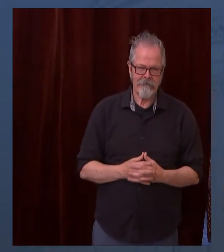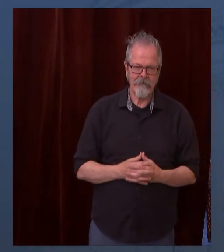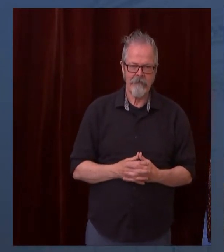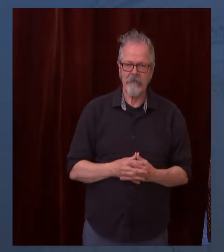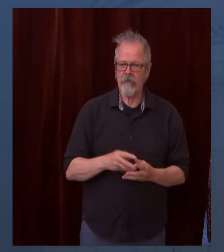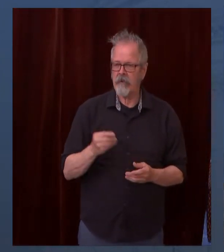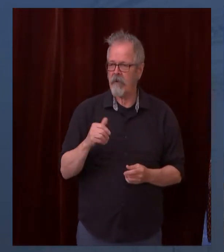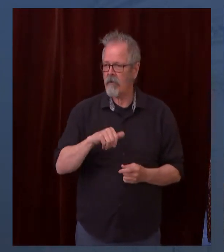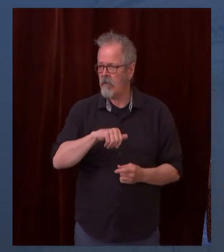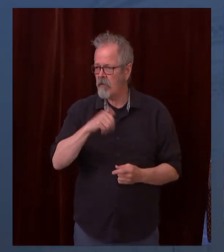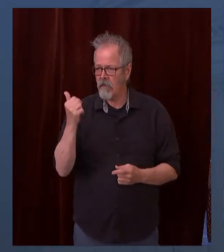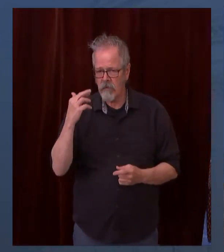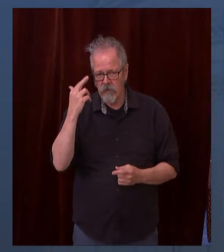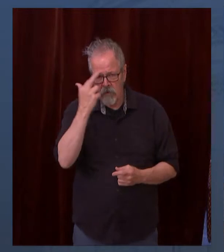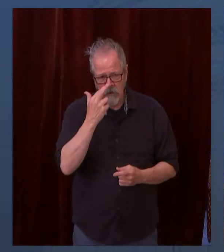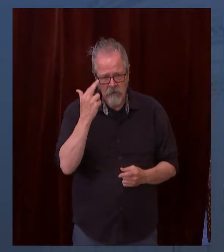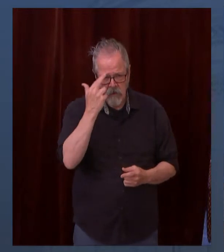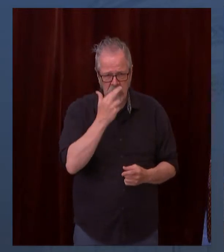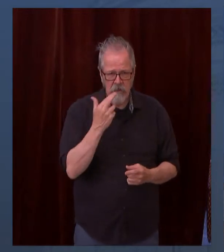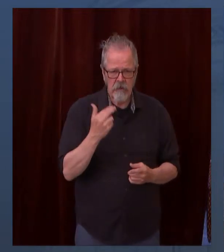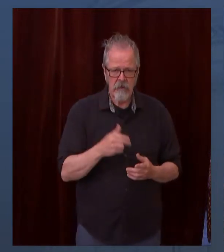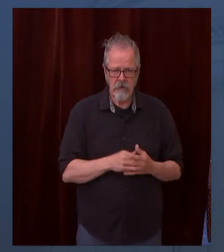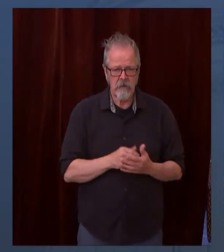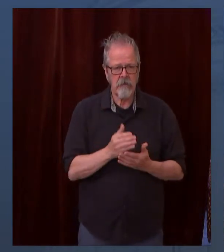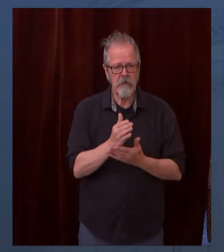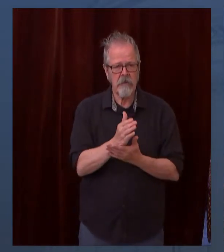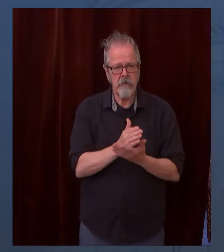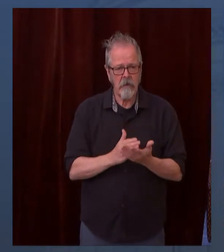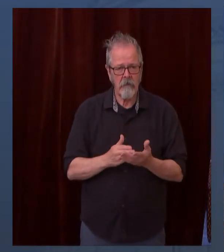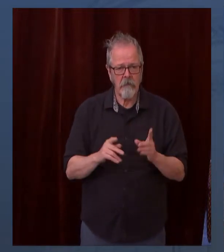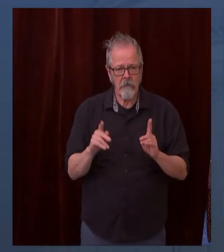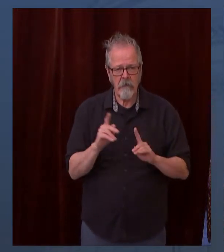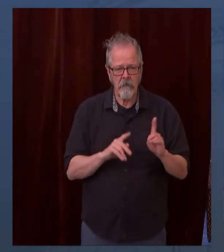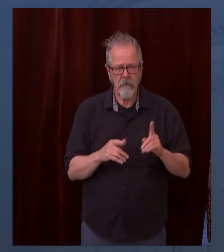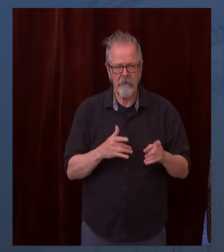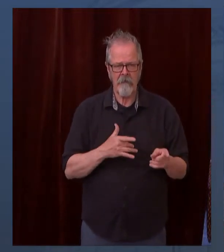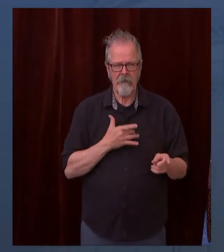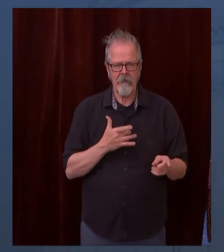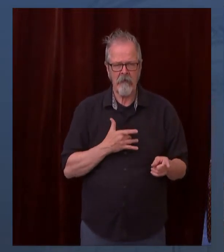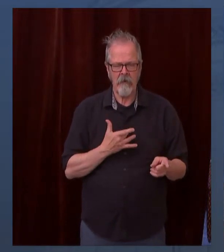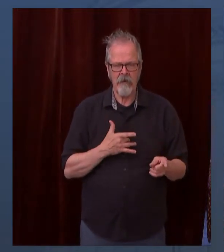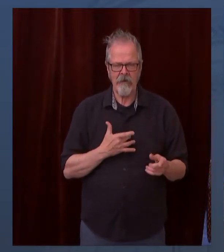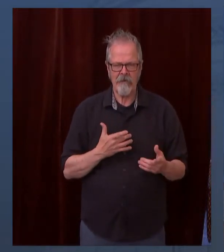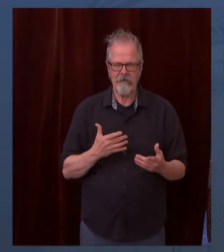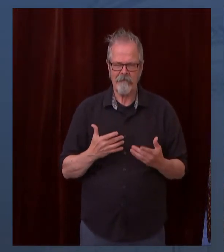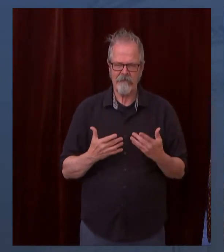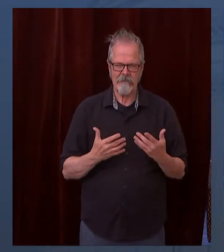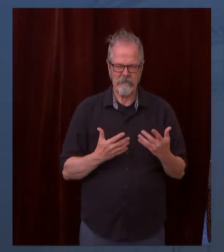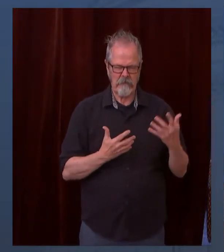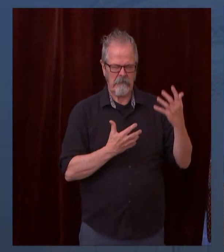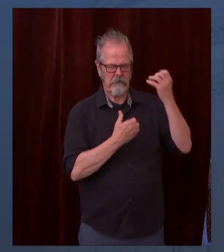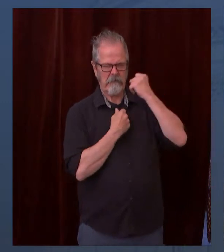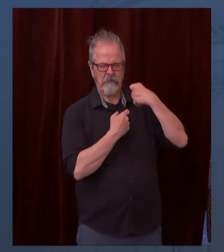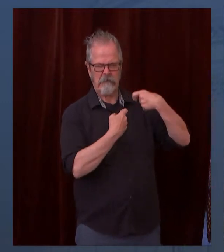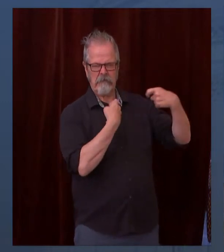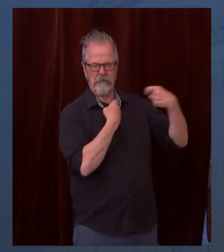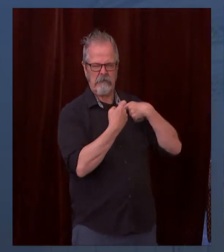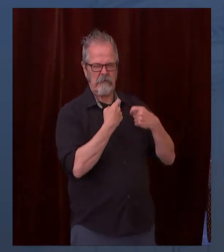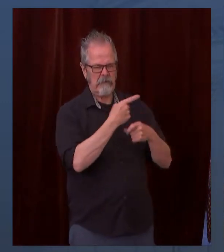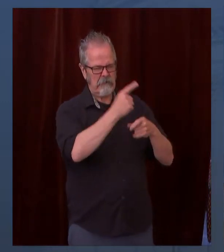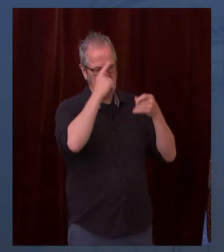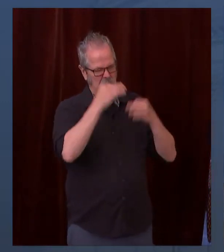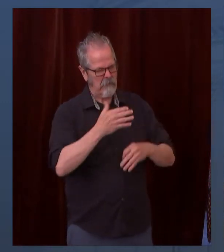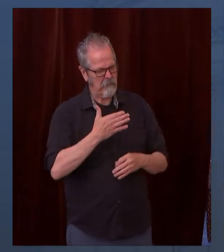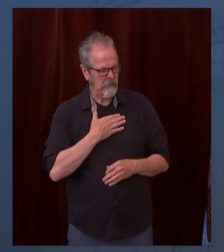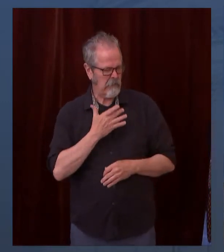an intrusion. They've been upset that they have felt that their liberty was intruded upon. And the best answer to